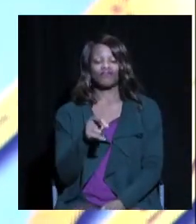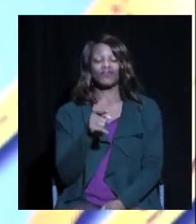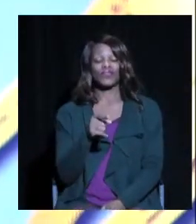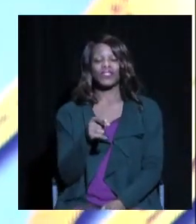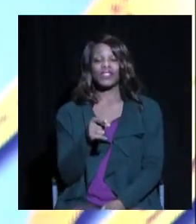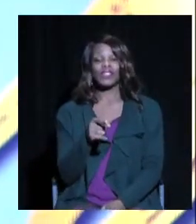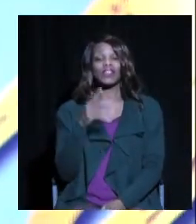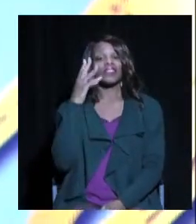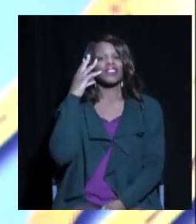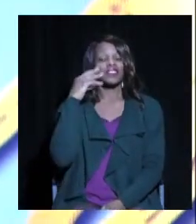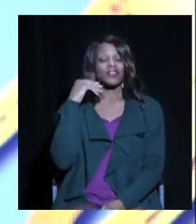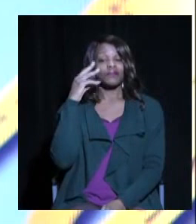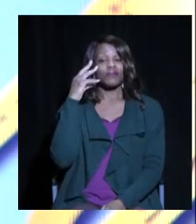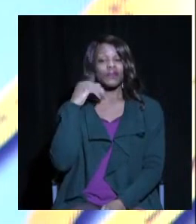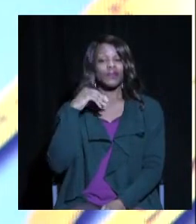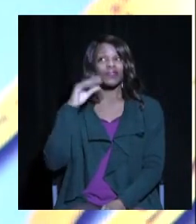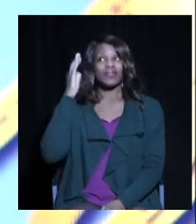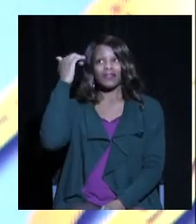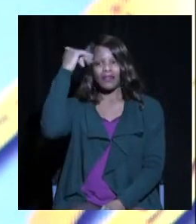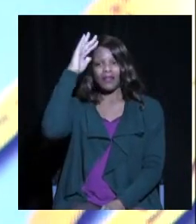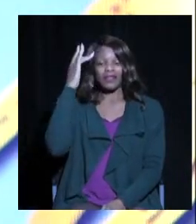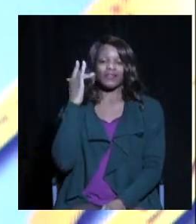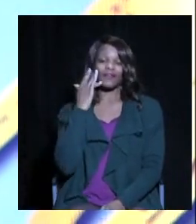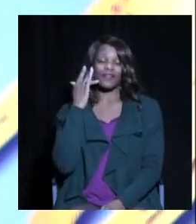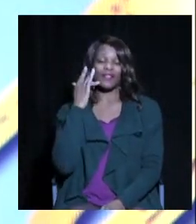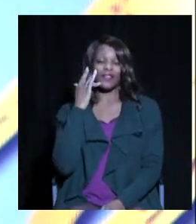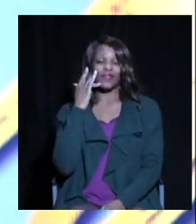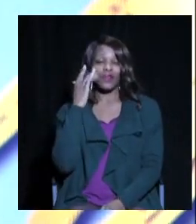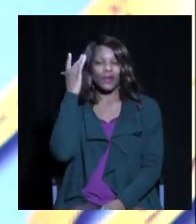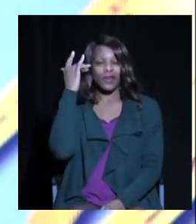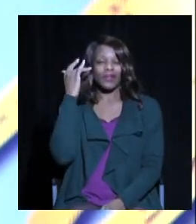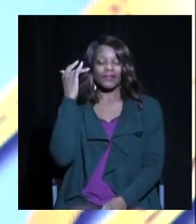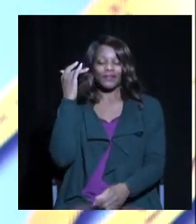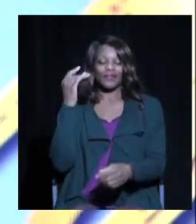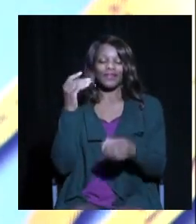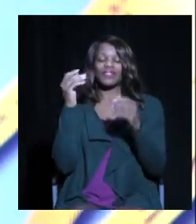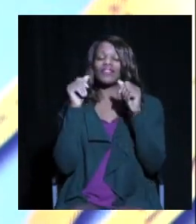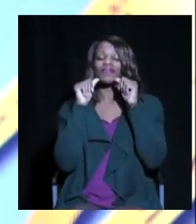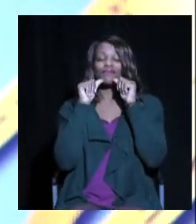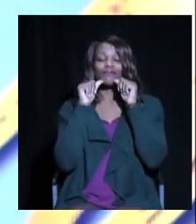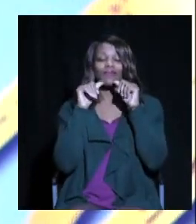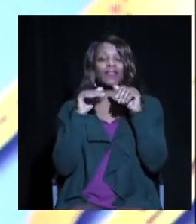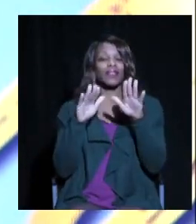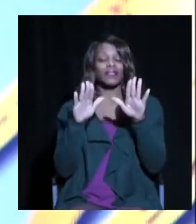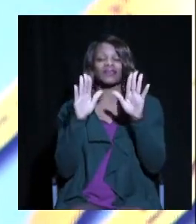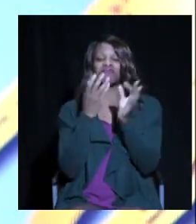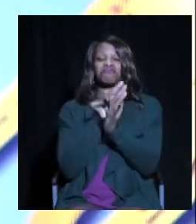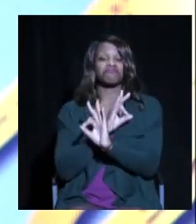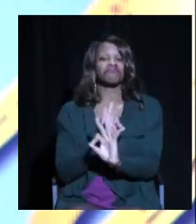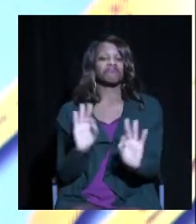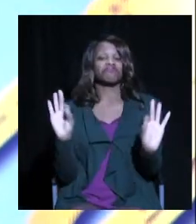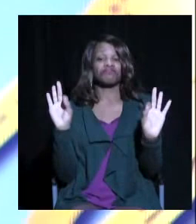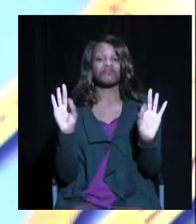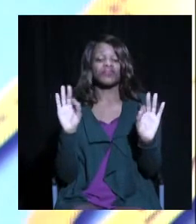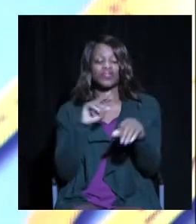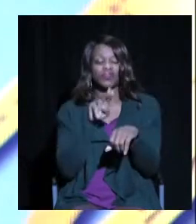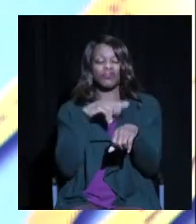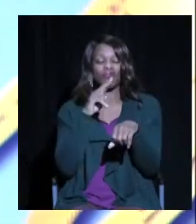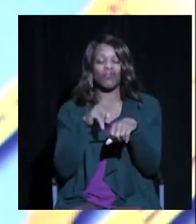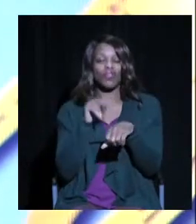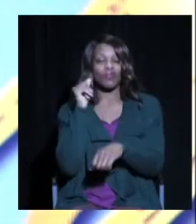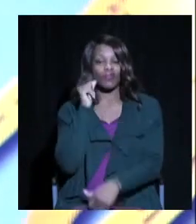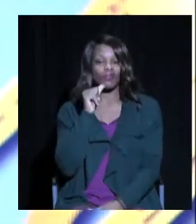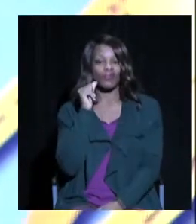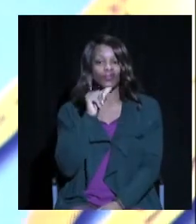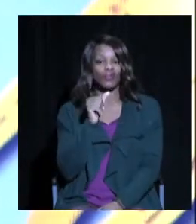who's been favored by God based on his free gift. And remember, she is an ordinary young lady, which should help us see